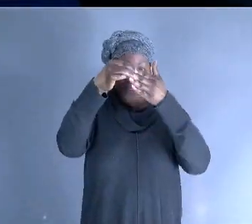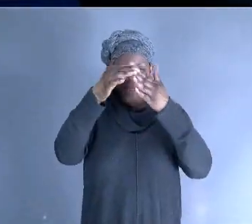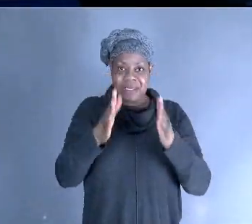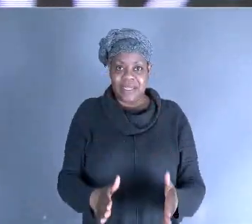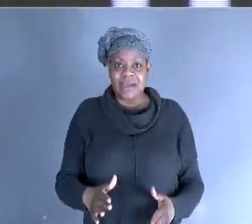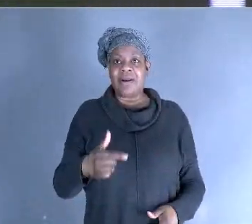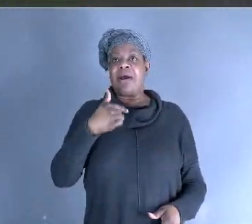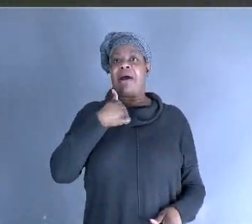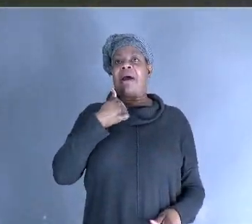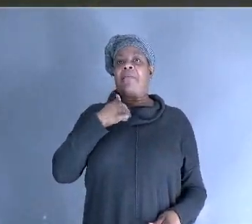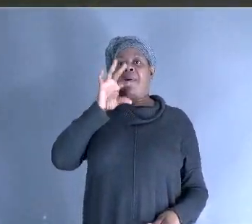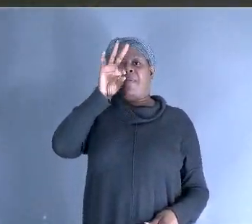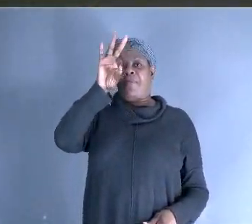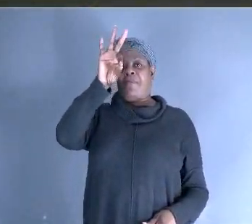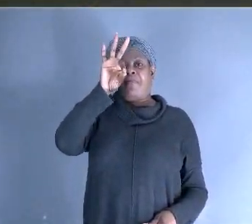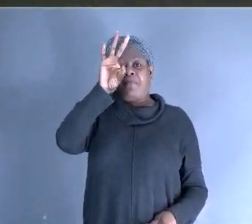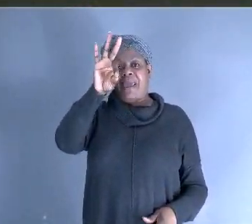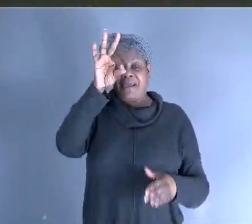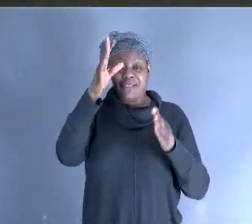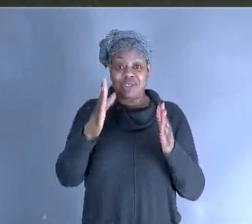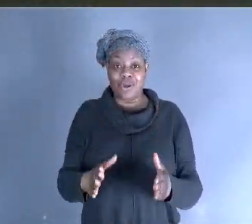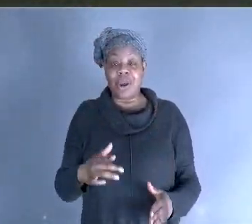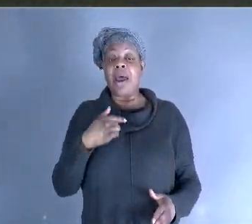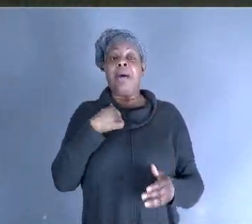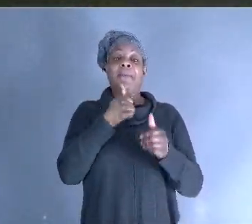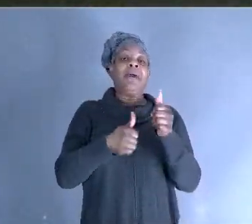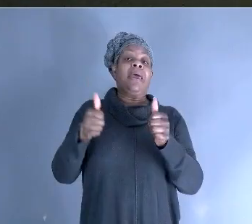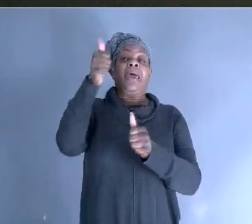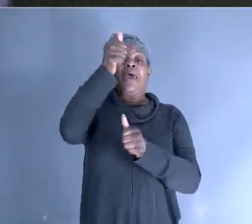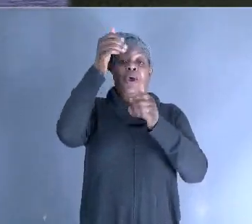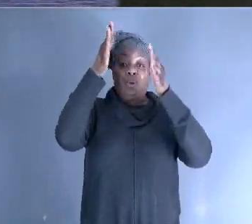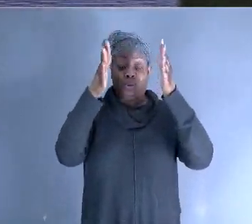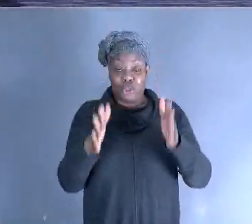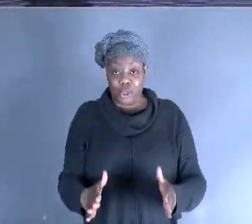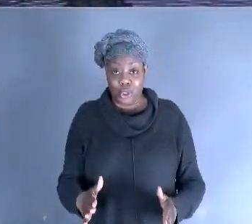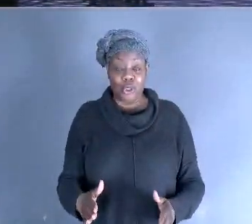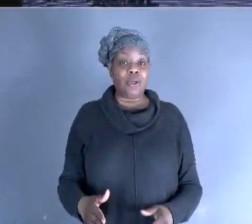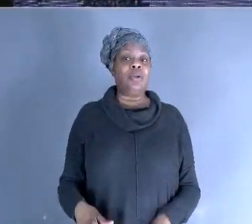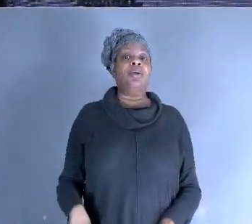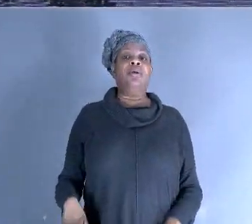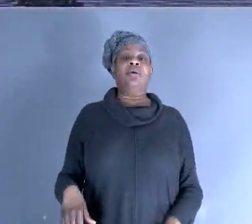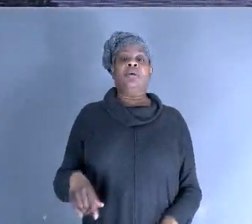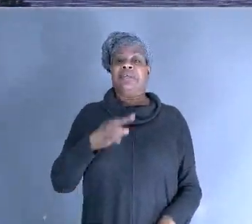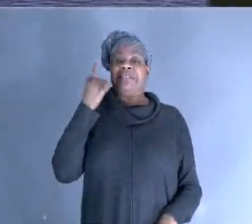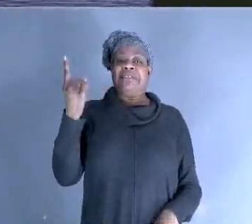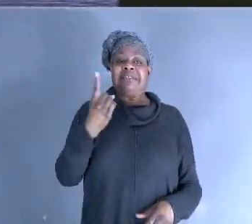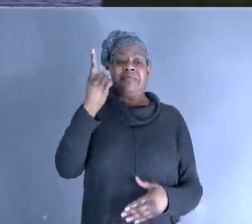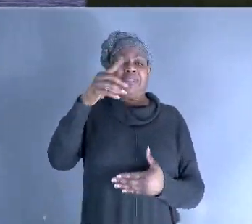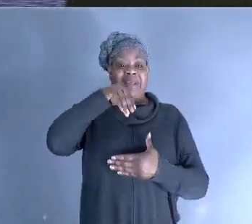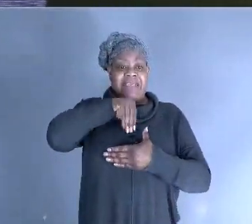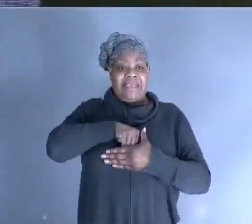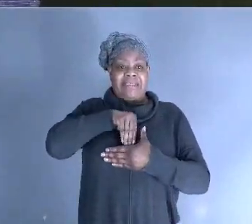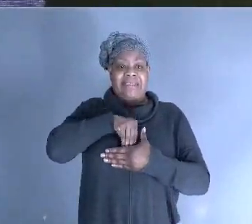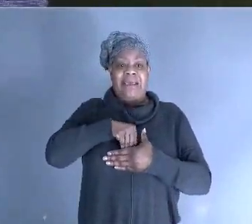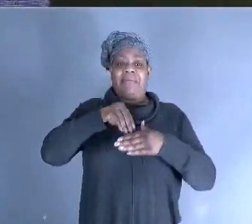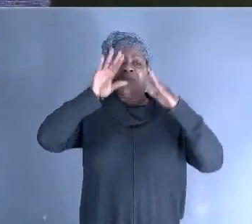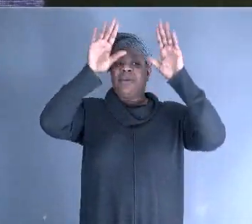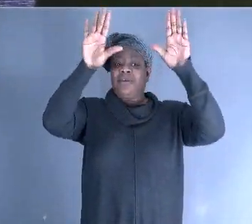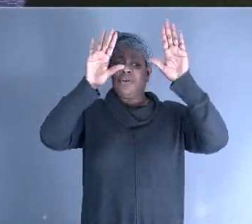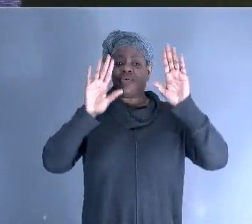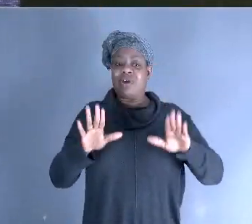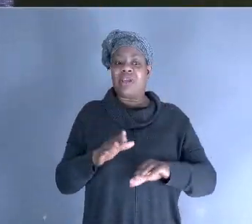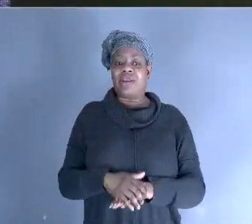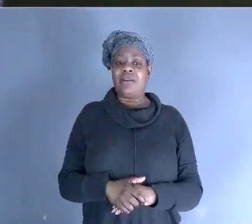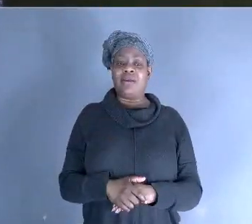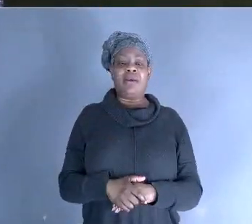a pastor I am an elder there is something that is greater on the inside of me and I can see it I'm not